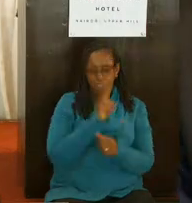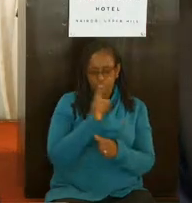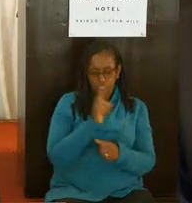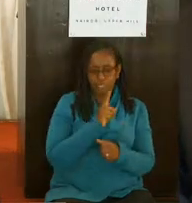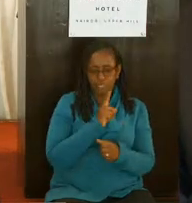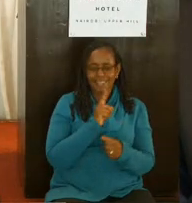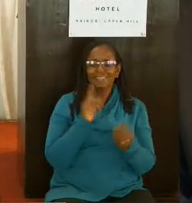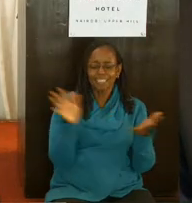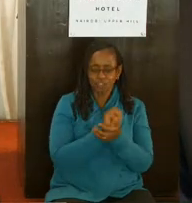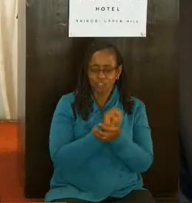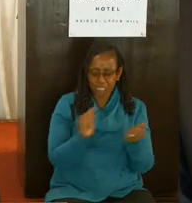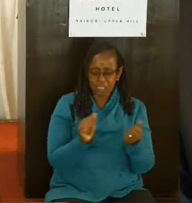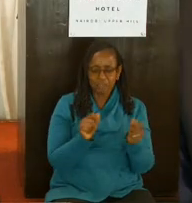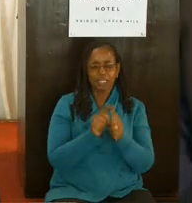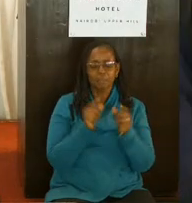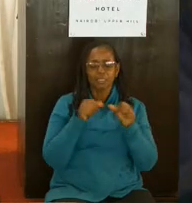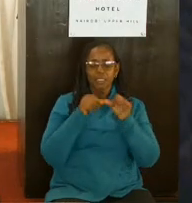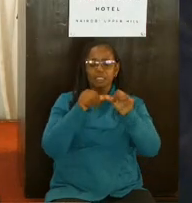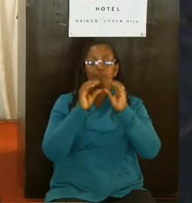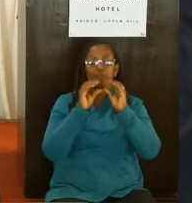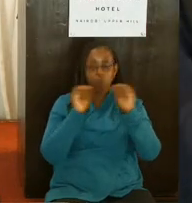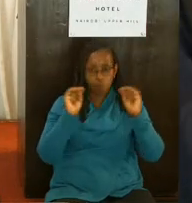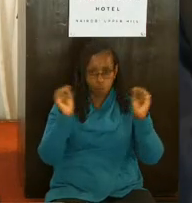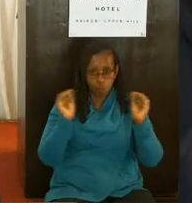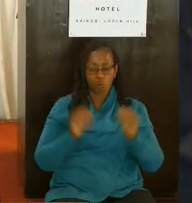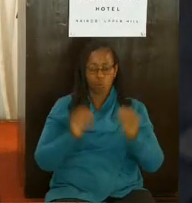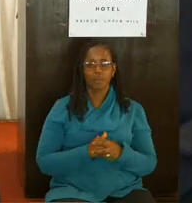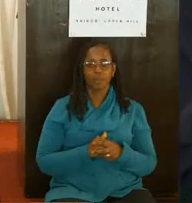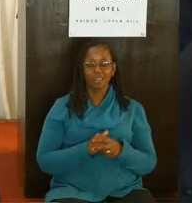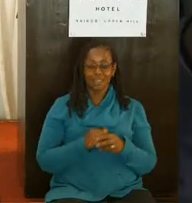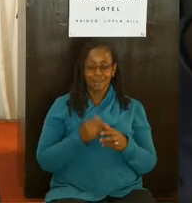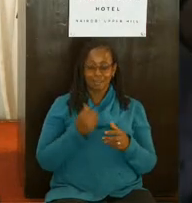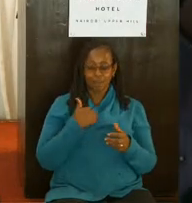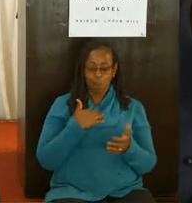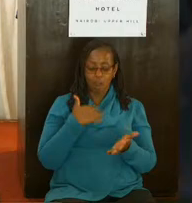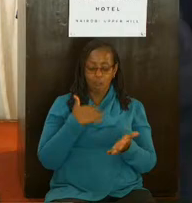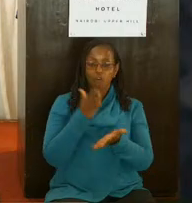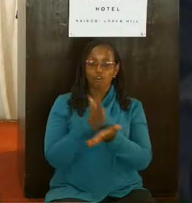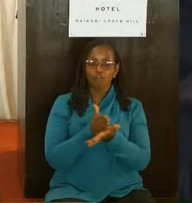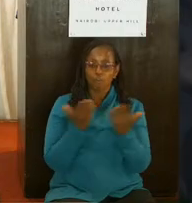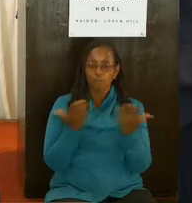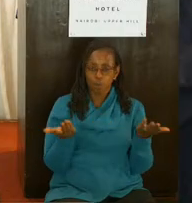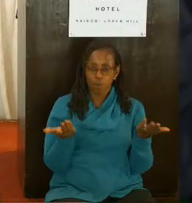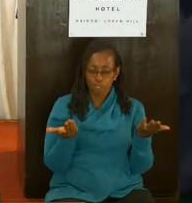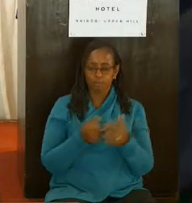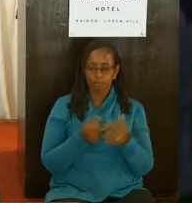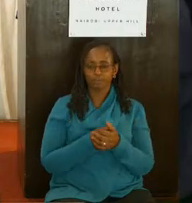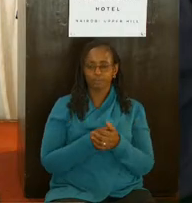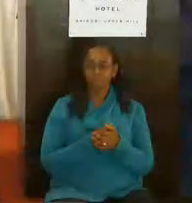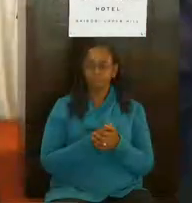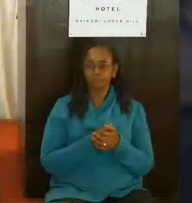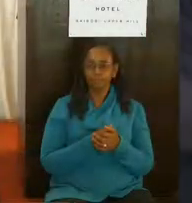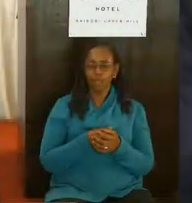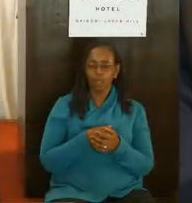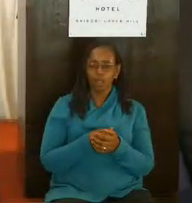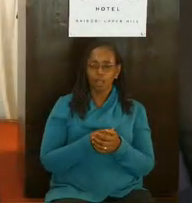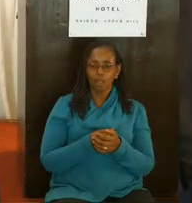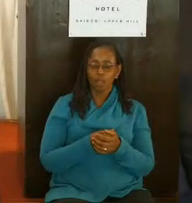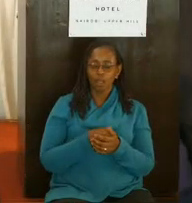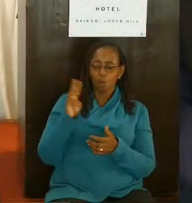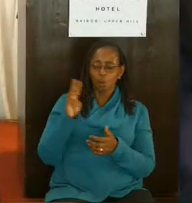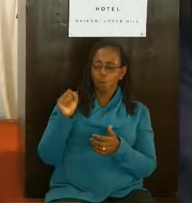and not sustainable and I will also want to confirm here that the work presented by Mr